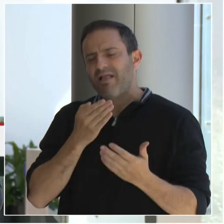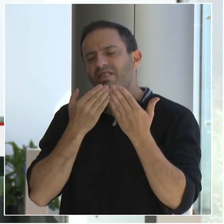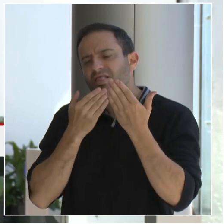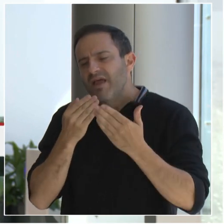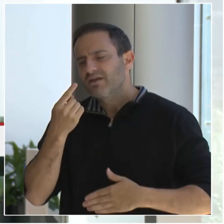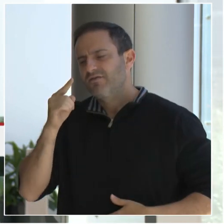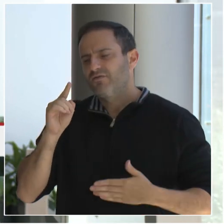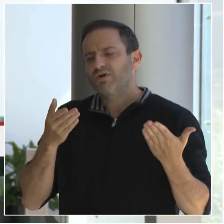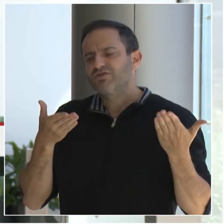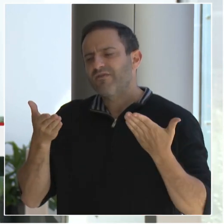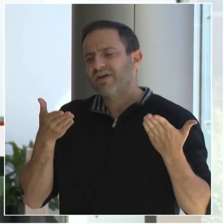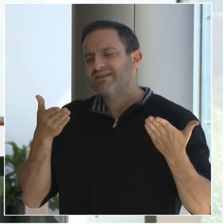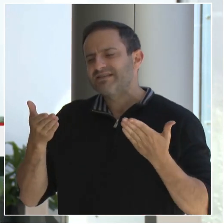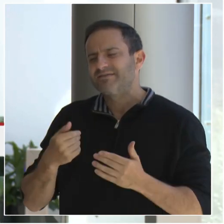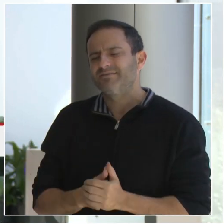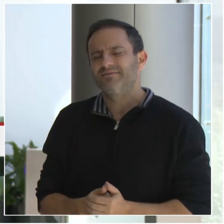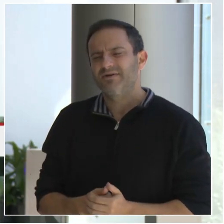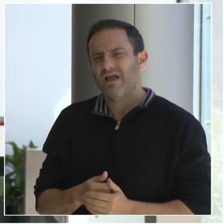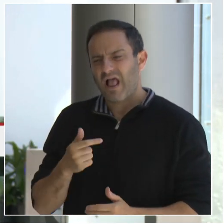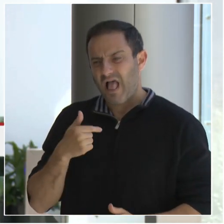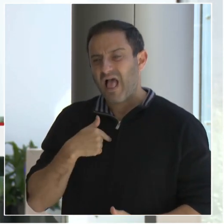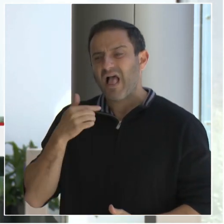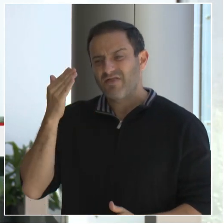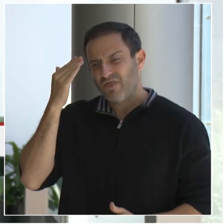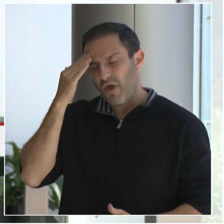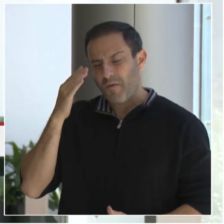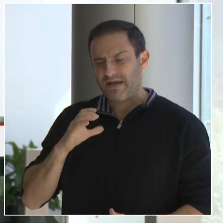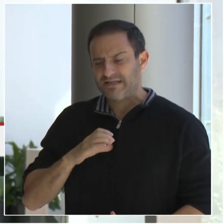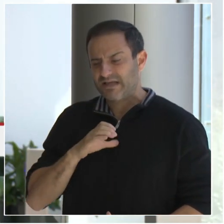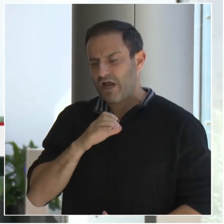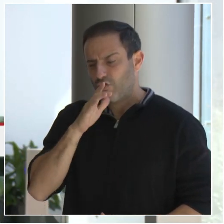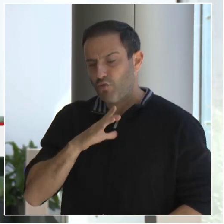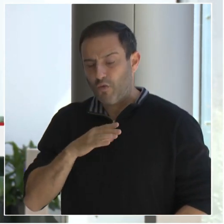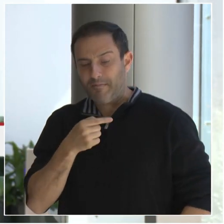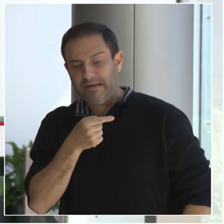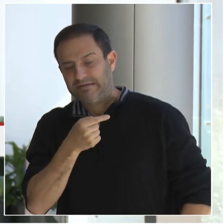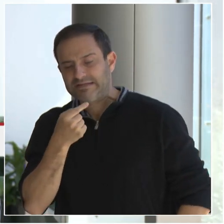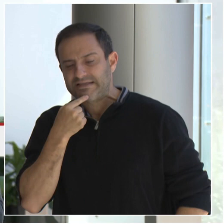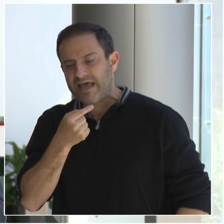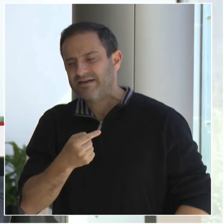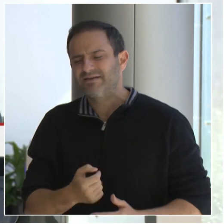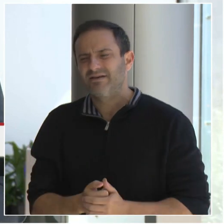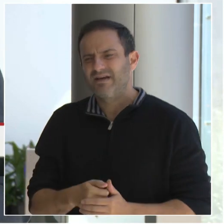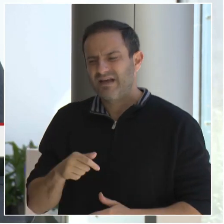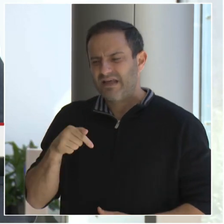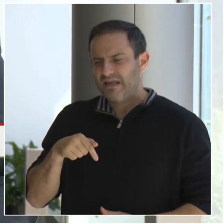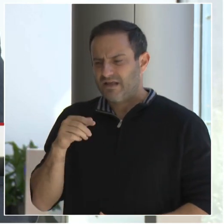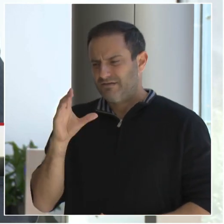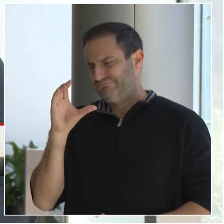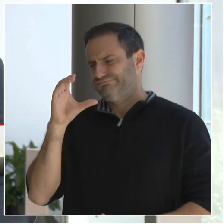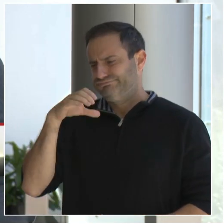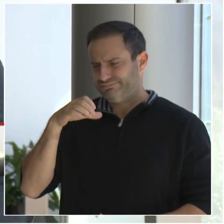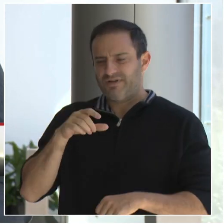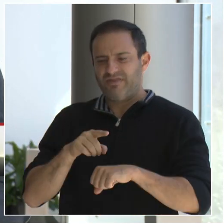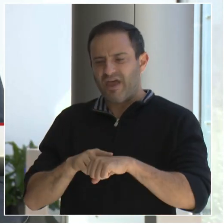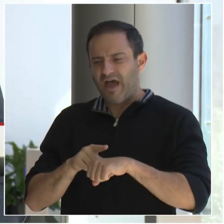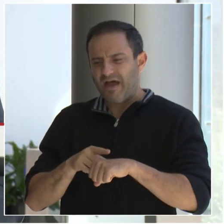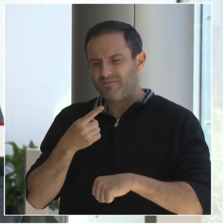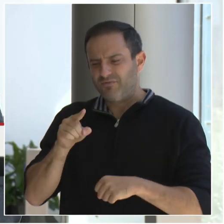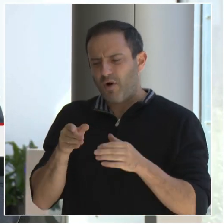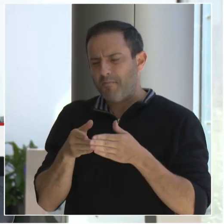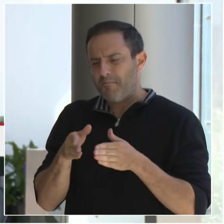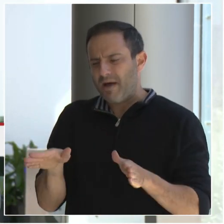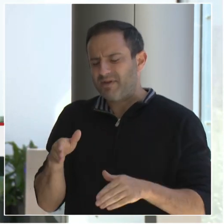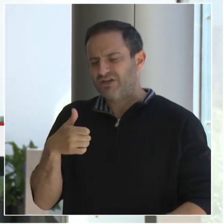service. And I know, as the Congresswoman said, these are going to be unusual times in public